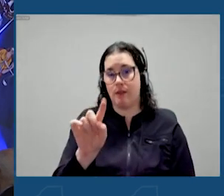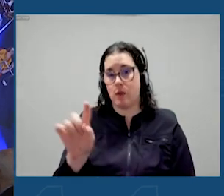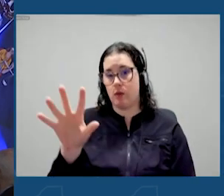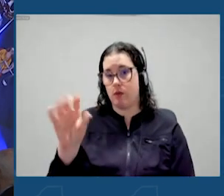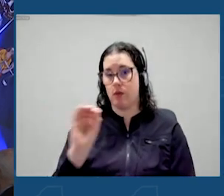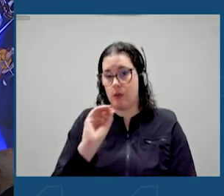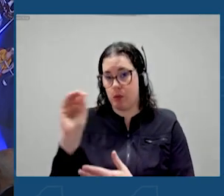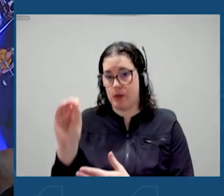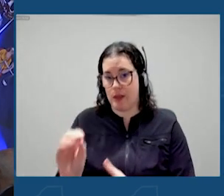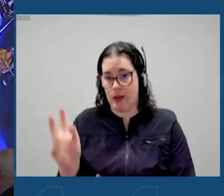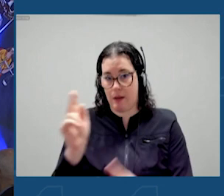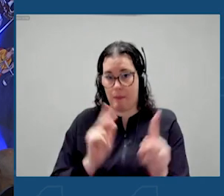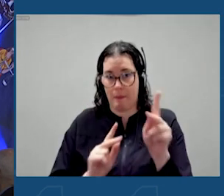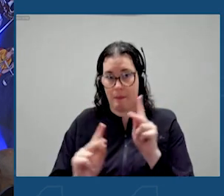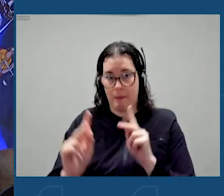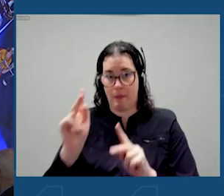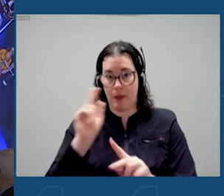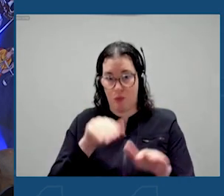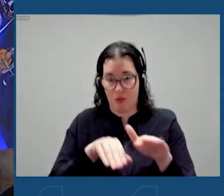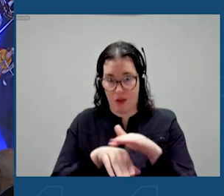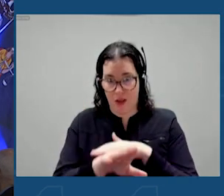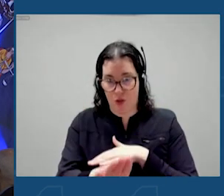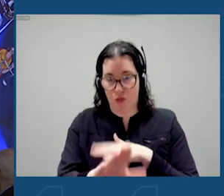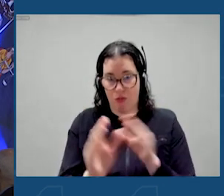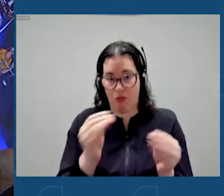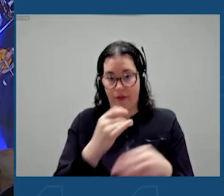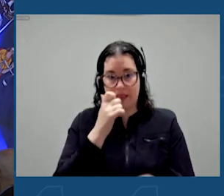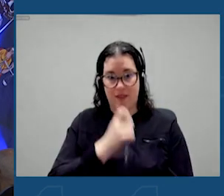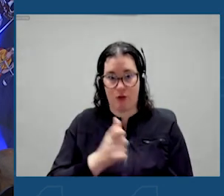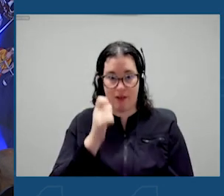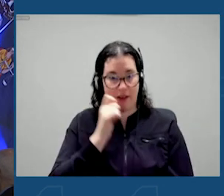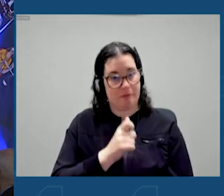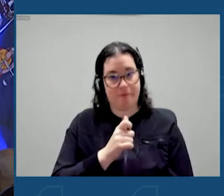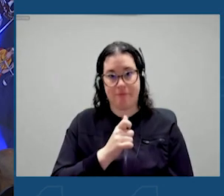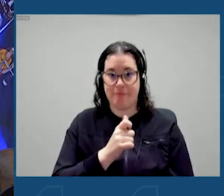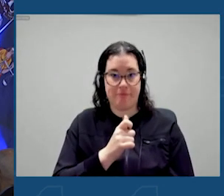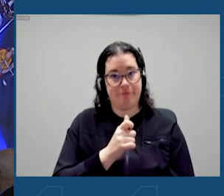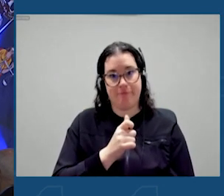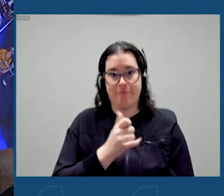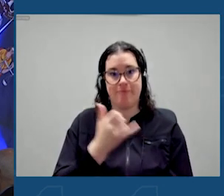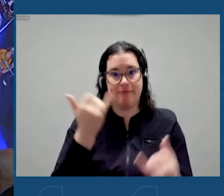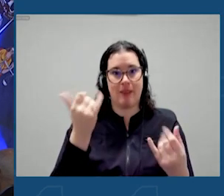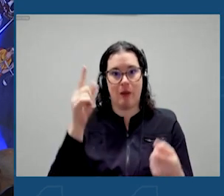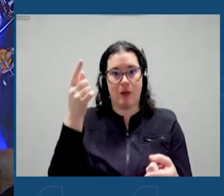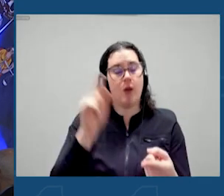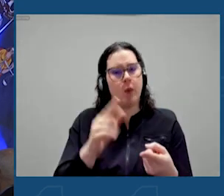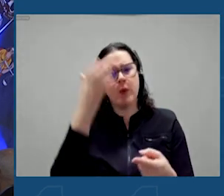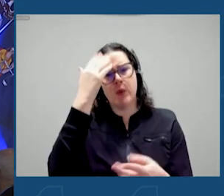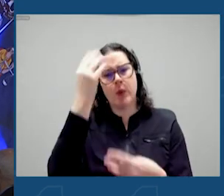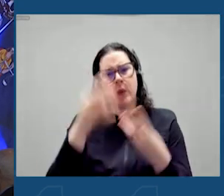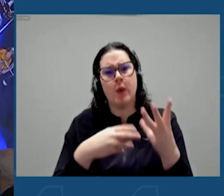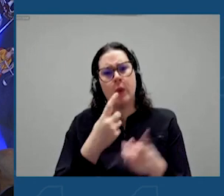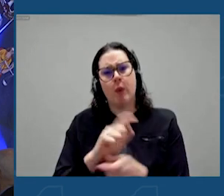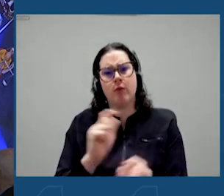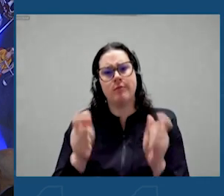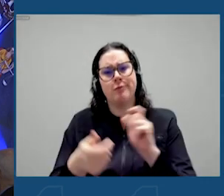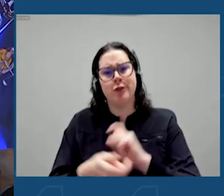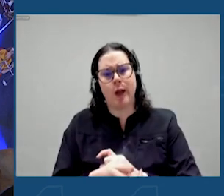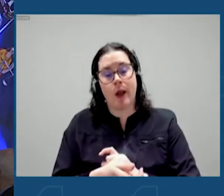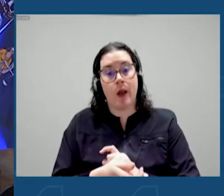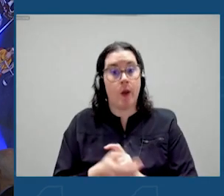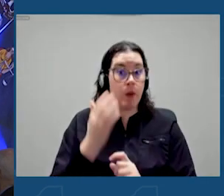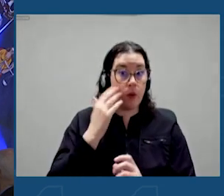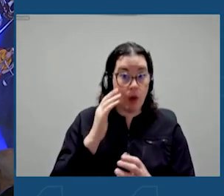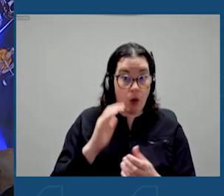of people coming into the office every day. So we know the world's going to change. We don't know exactly how